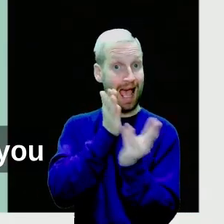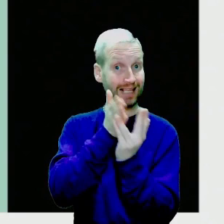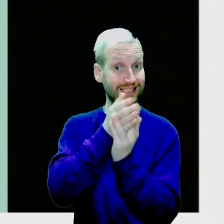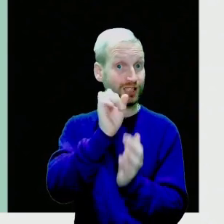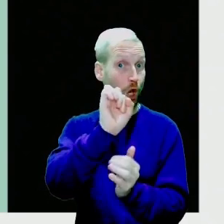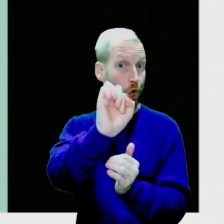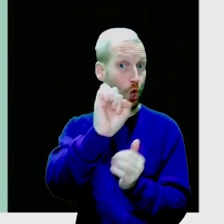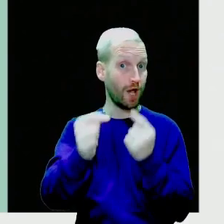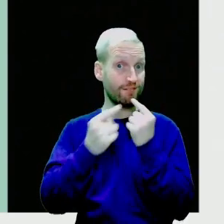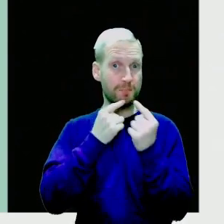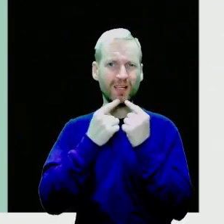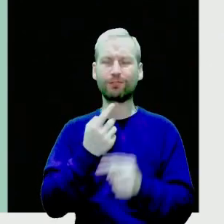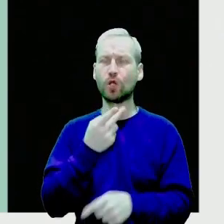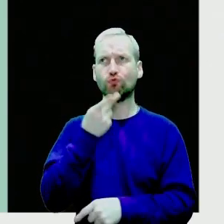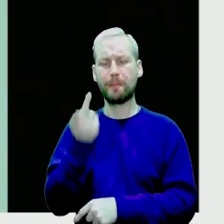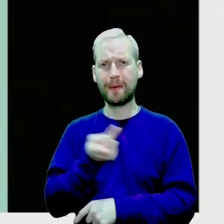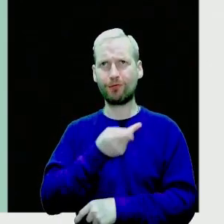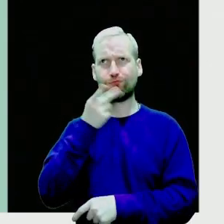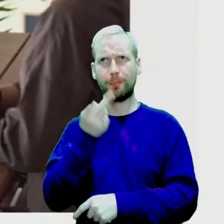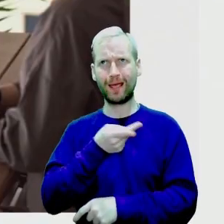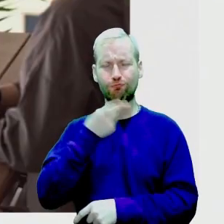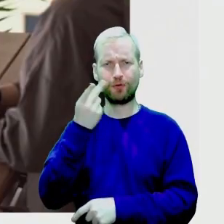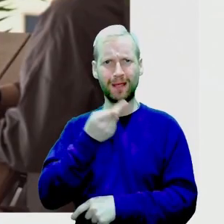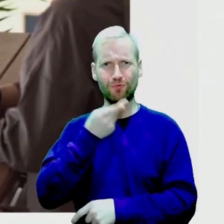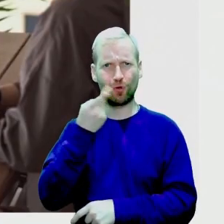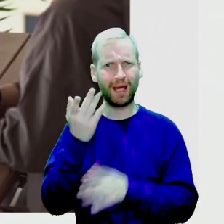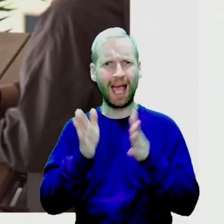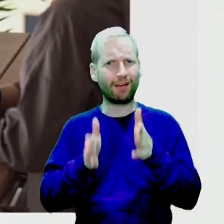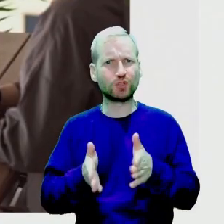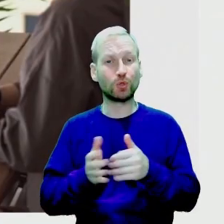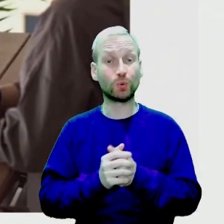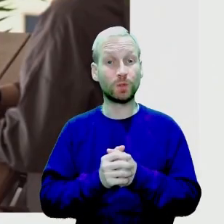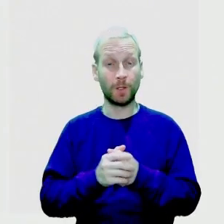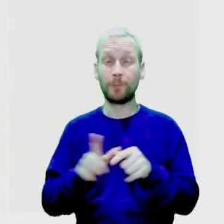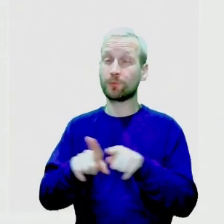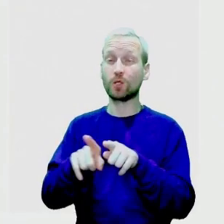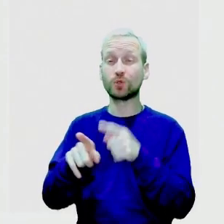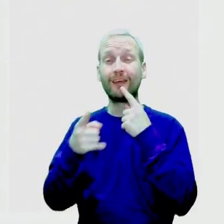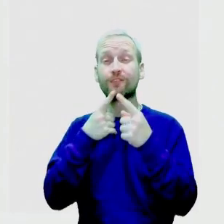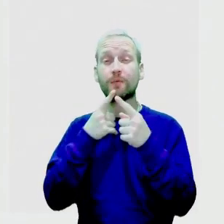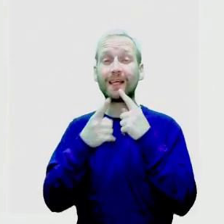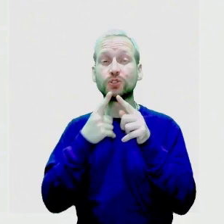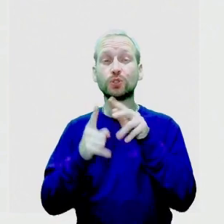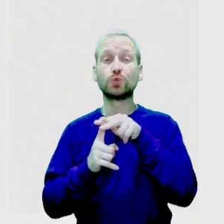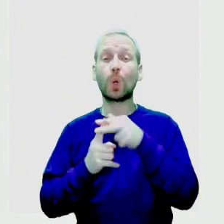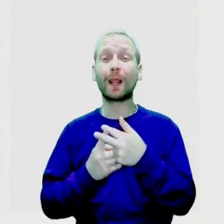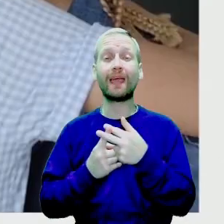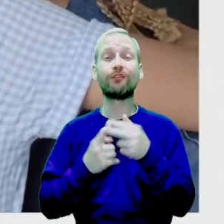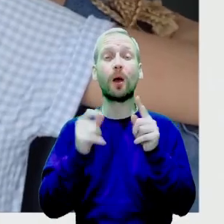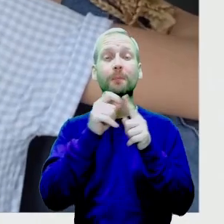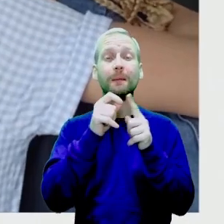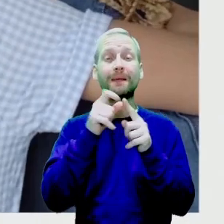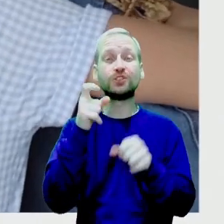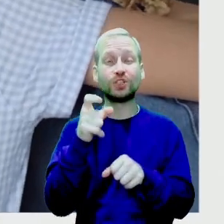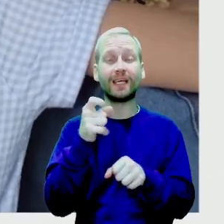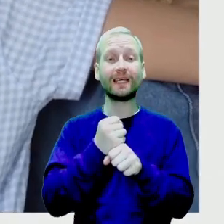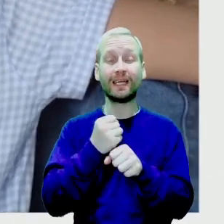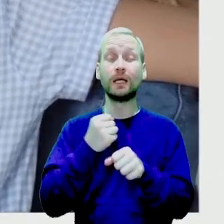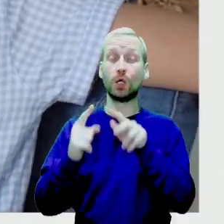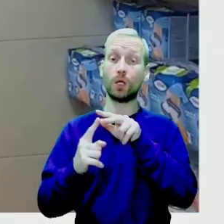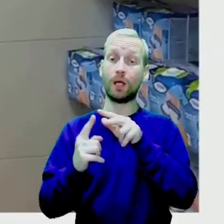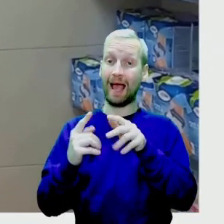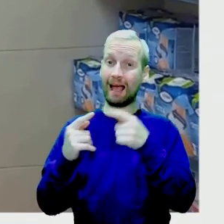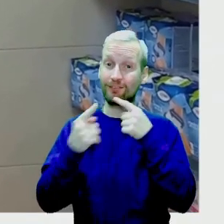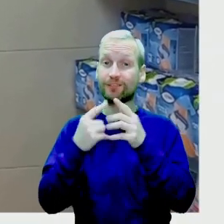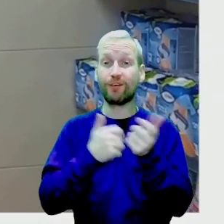information so you don't have to keep repeating yourself. The toolkit for PPGs, fire safety advice, information for